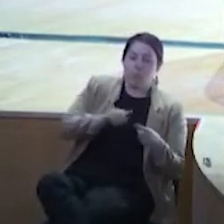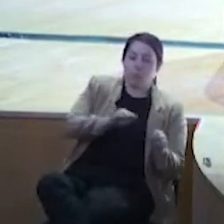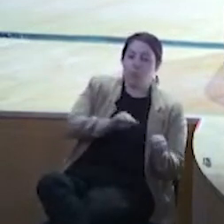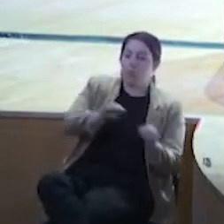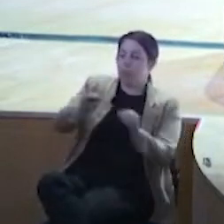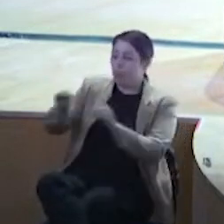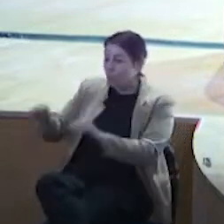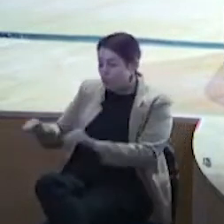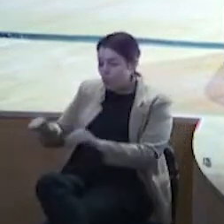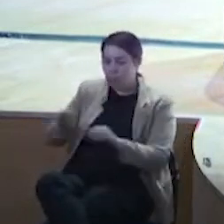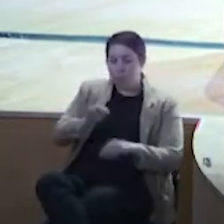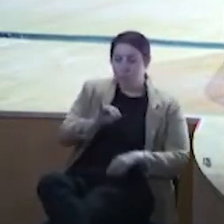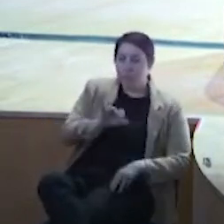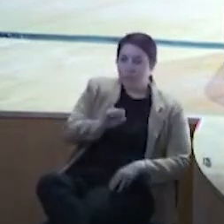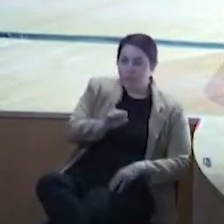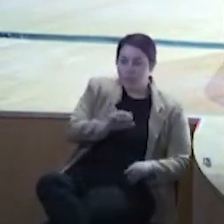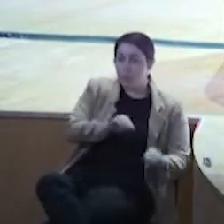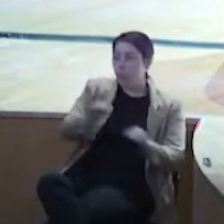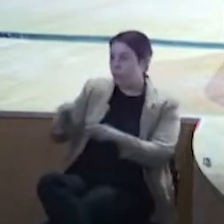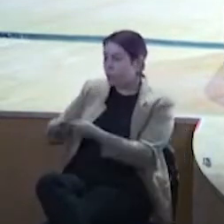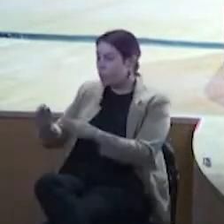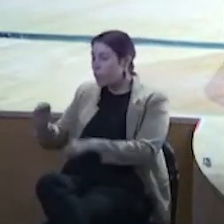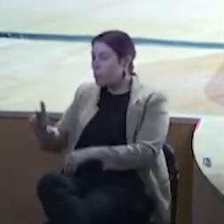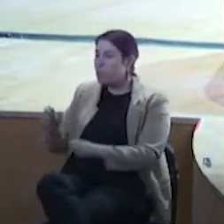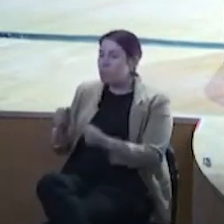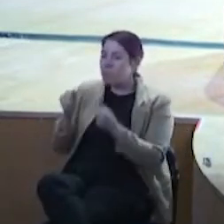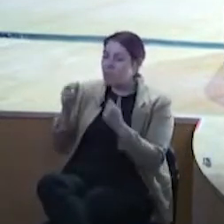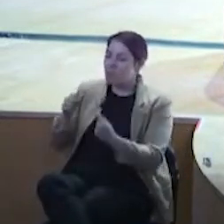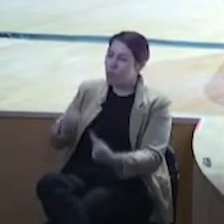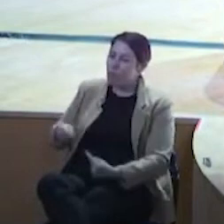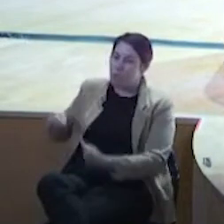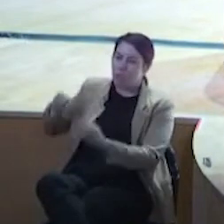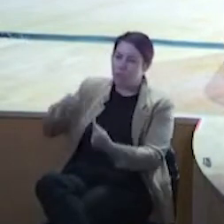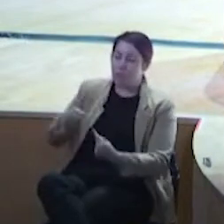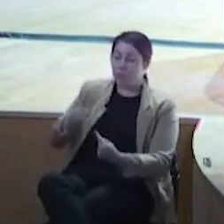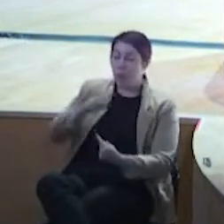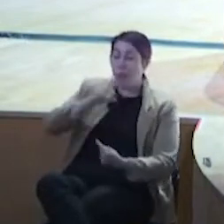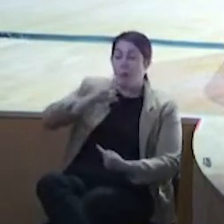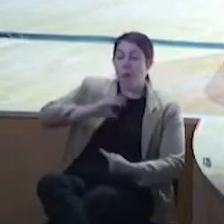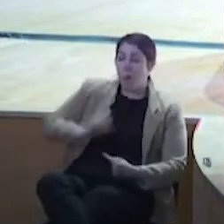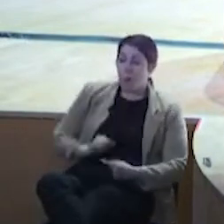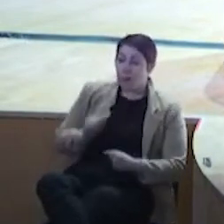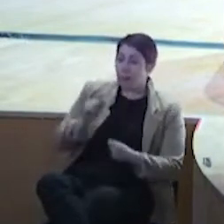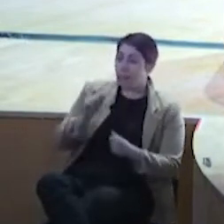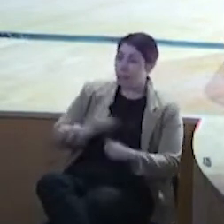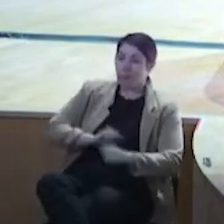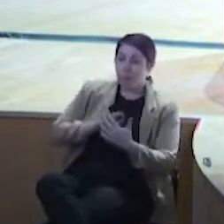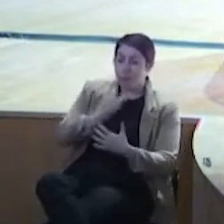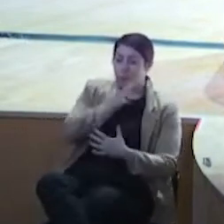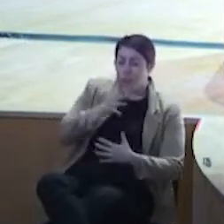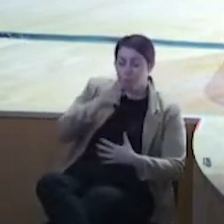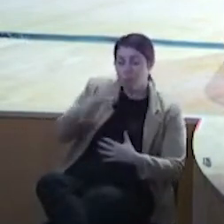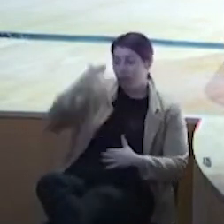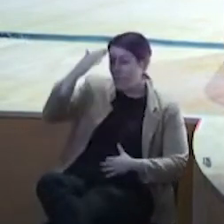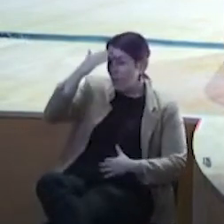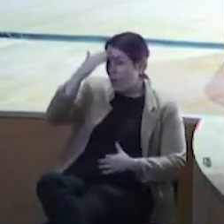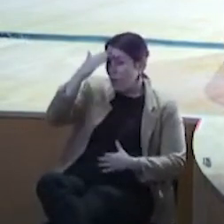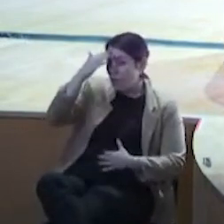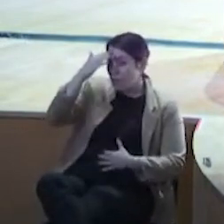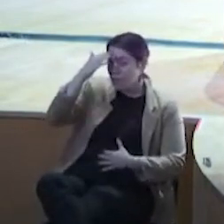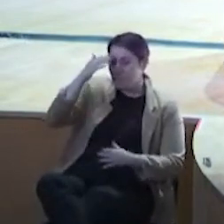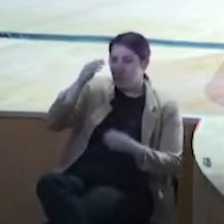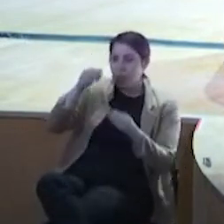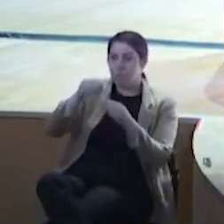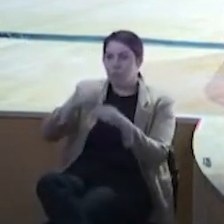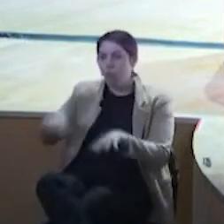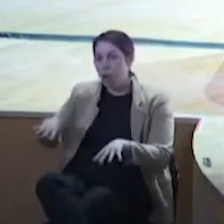of struggle prevailed, and a lot of the old ways of farming and traditional knowledge was lost. My brother